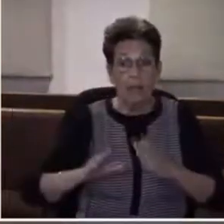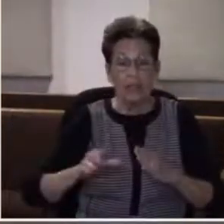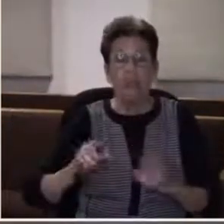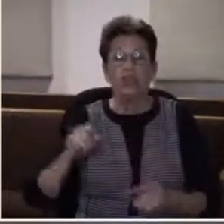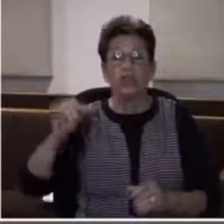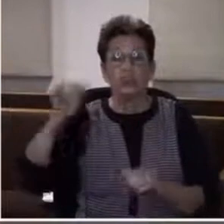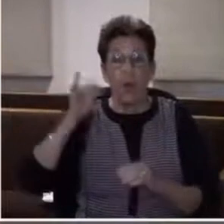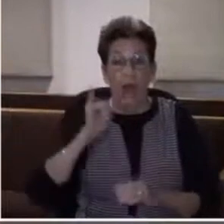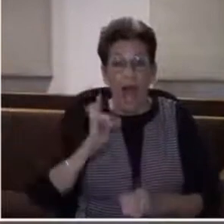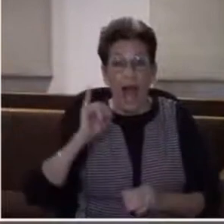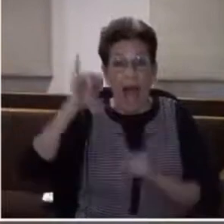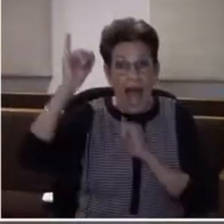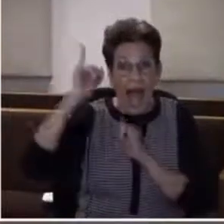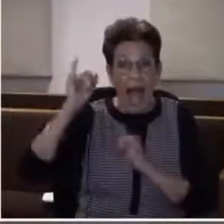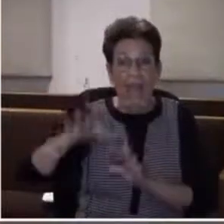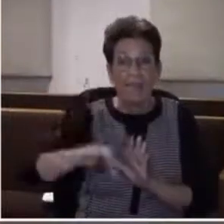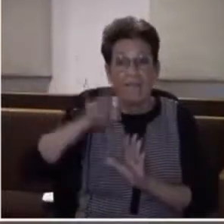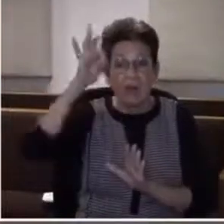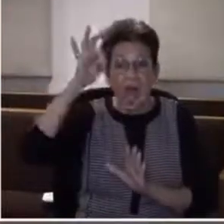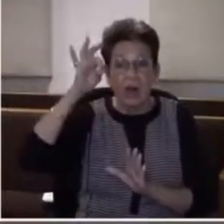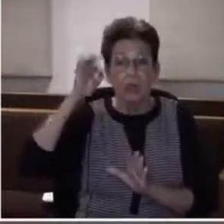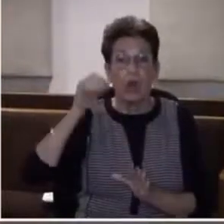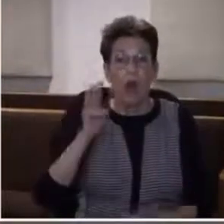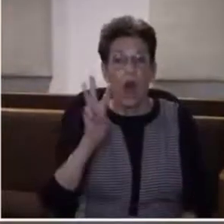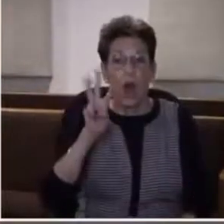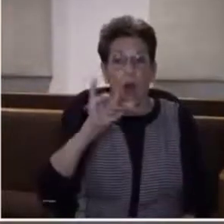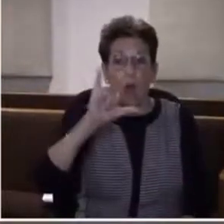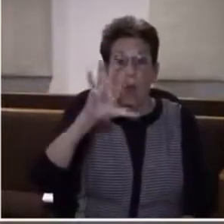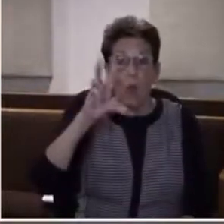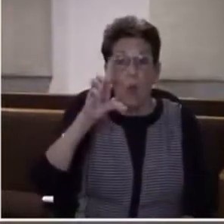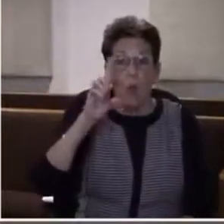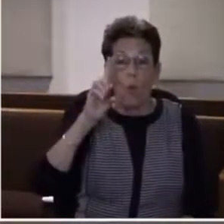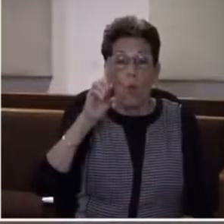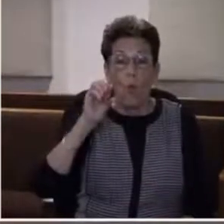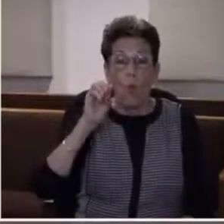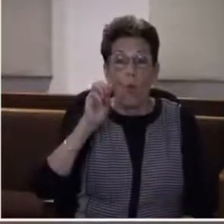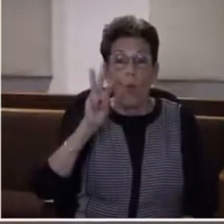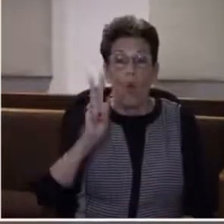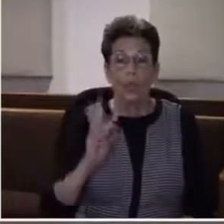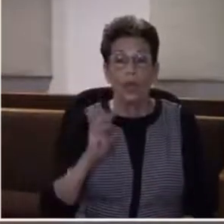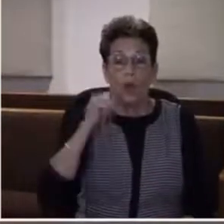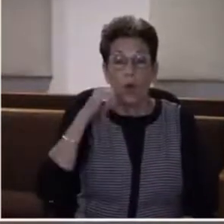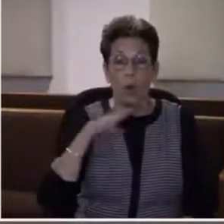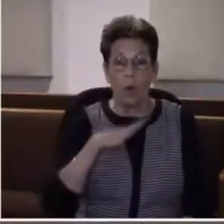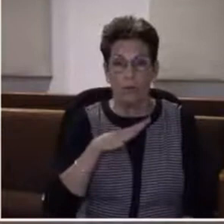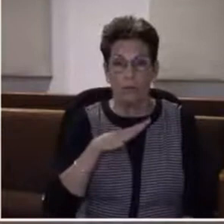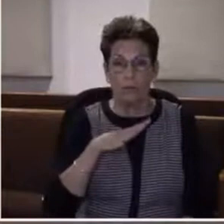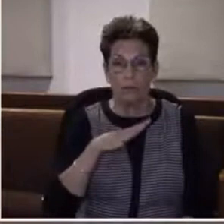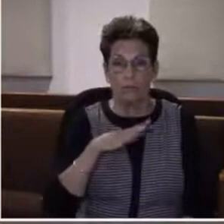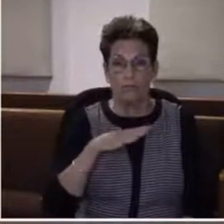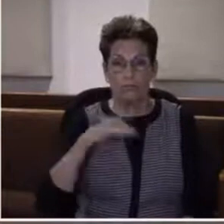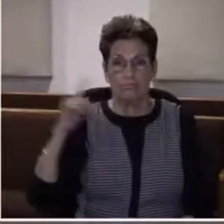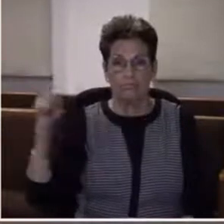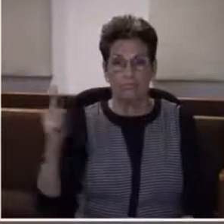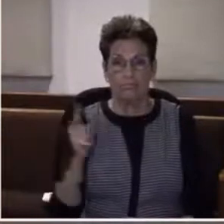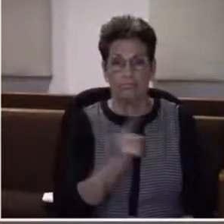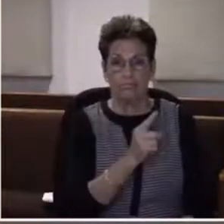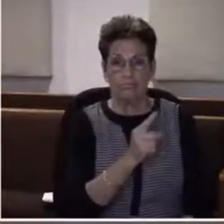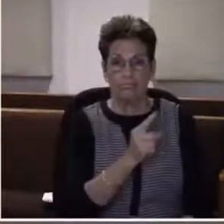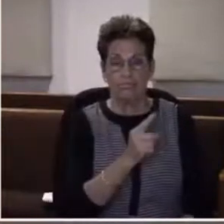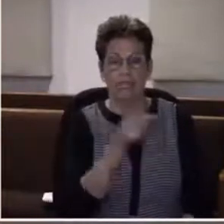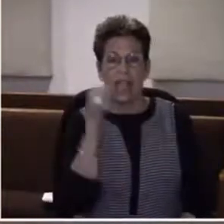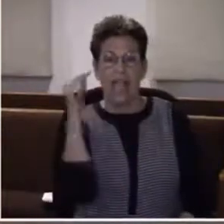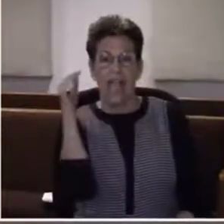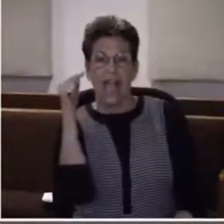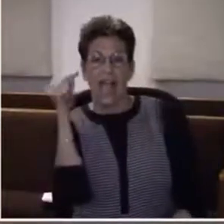life stinks, but she had faith. I remember what that little woman did, and I raised her son back to life.